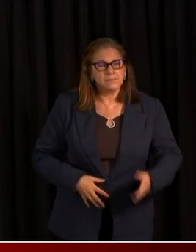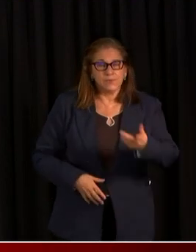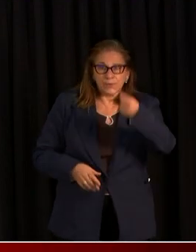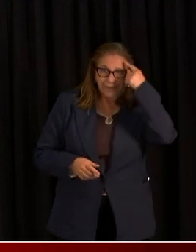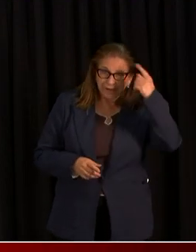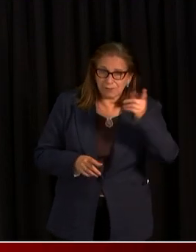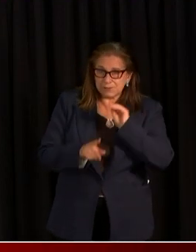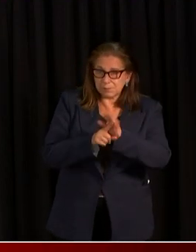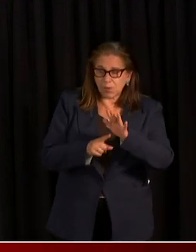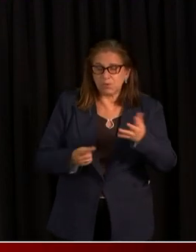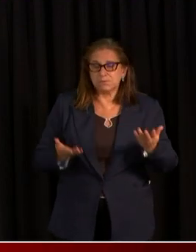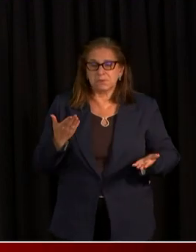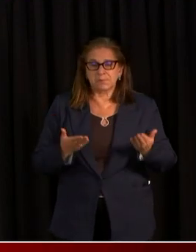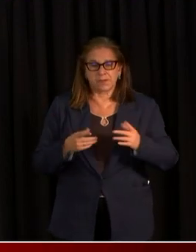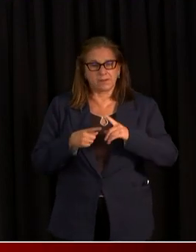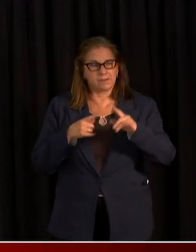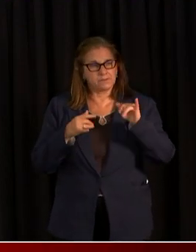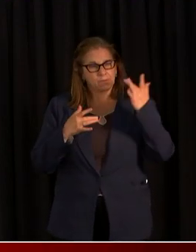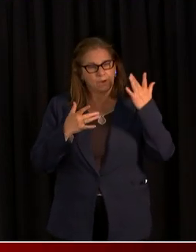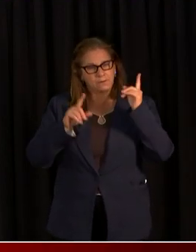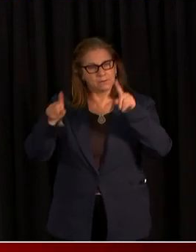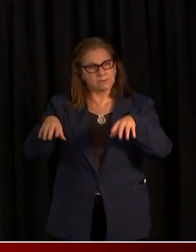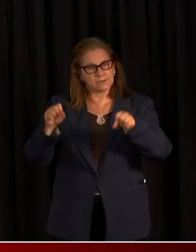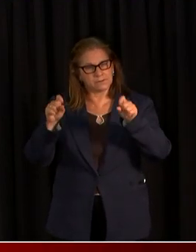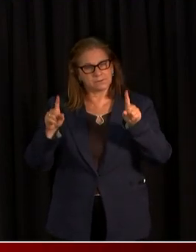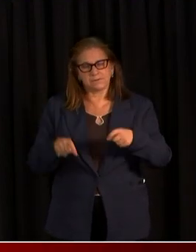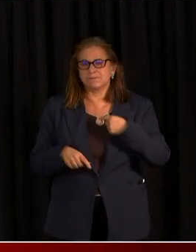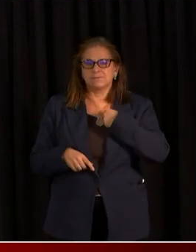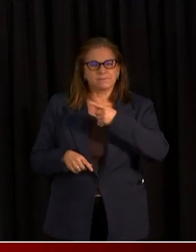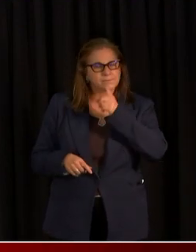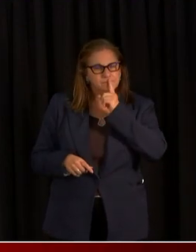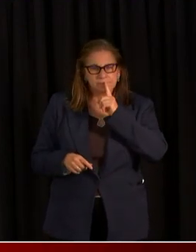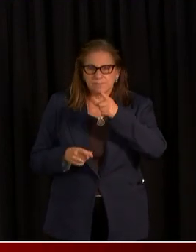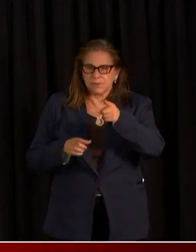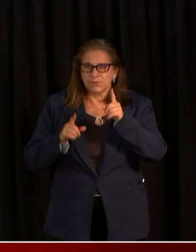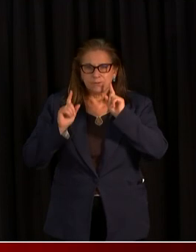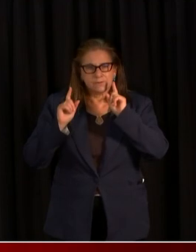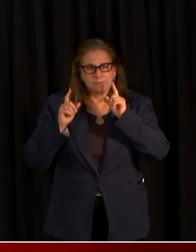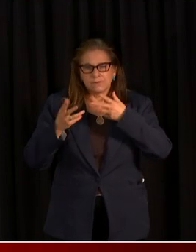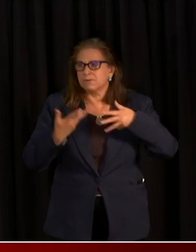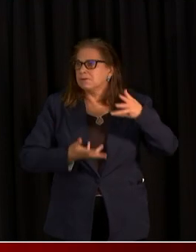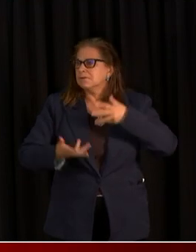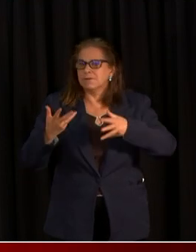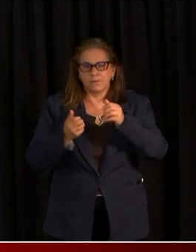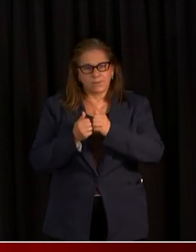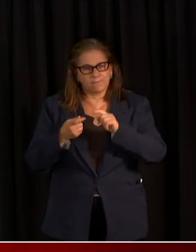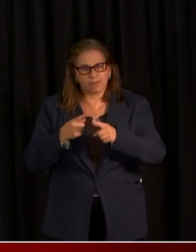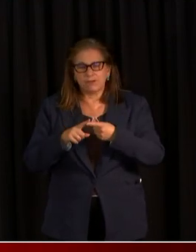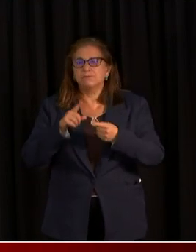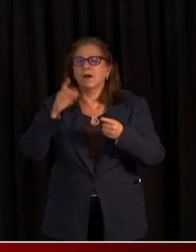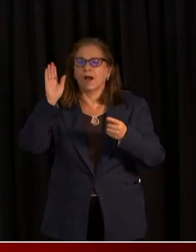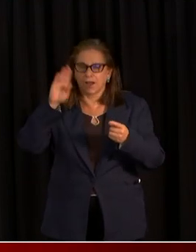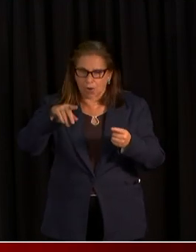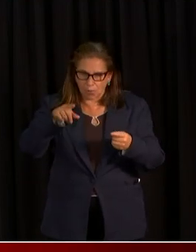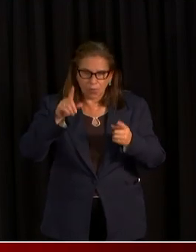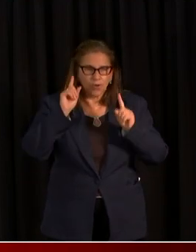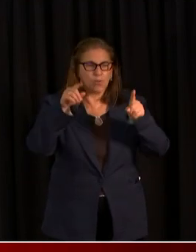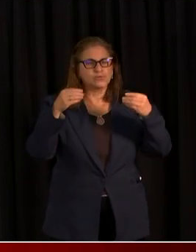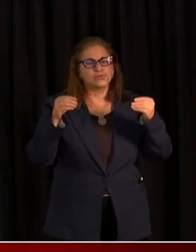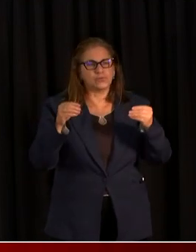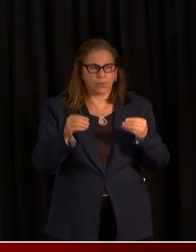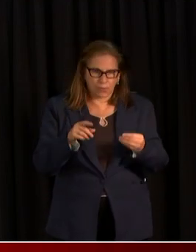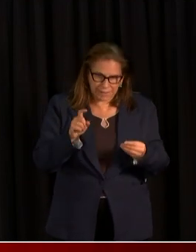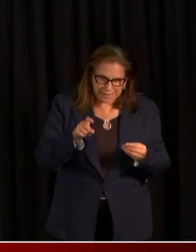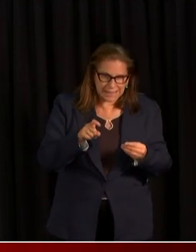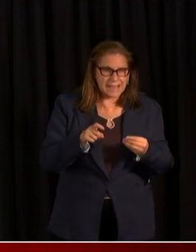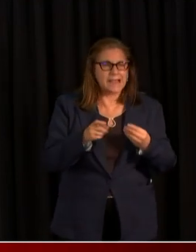infected, then you shouldn't be hanging out with friends or going to the store or going to parks because